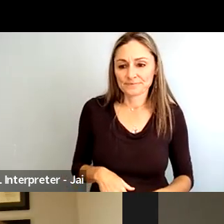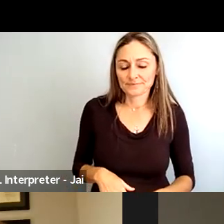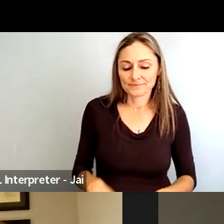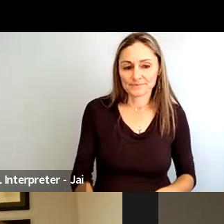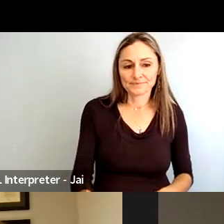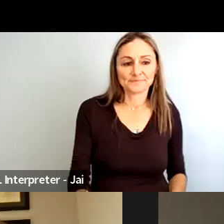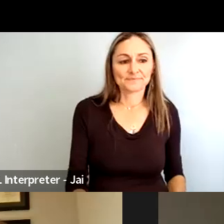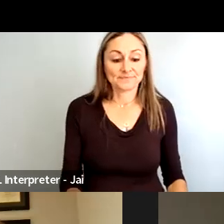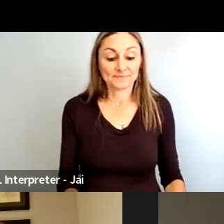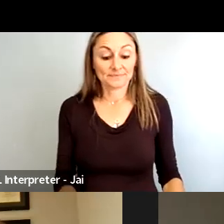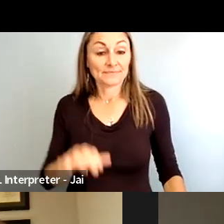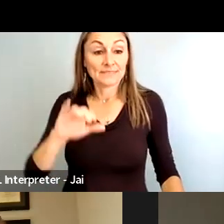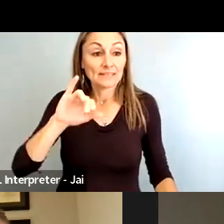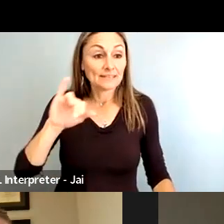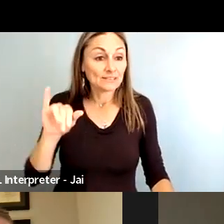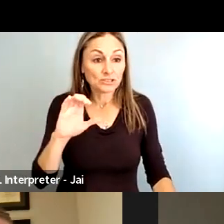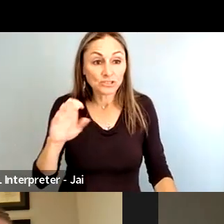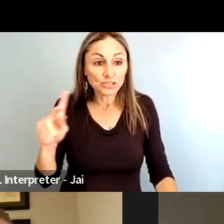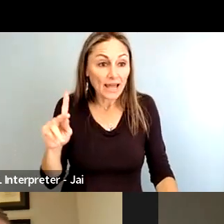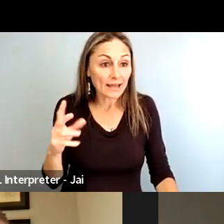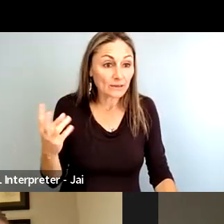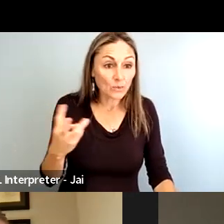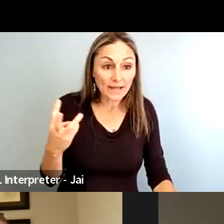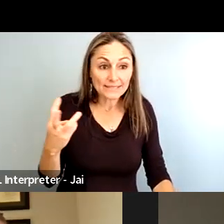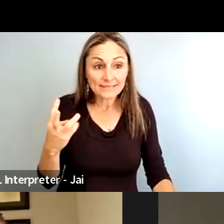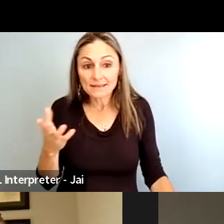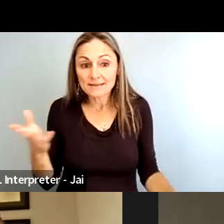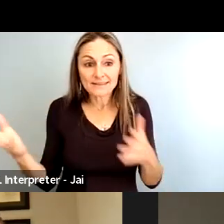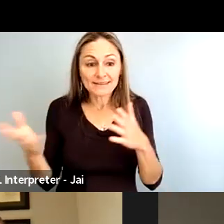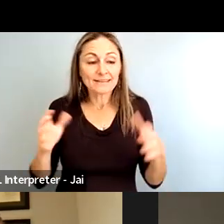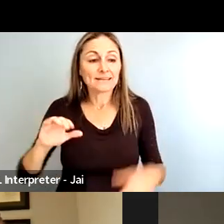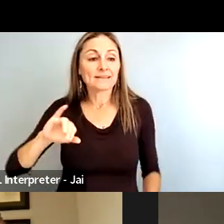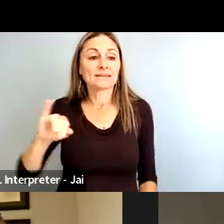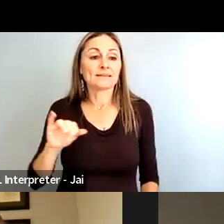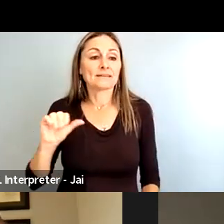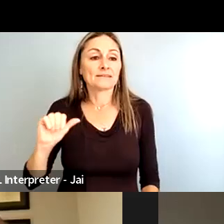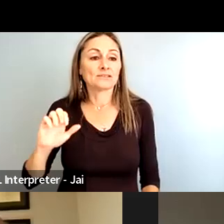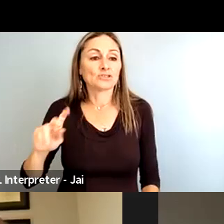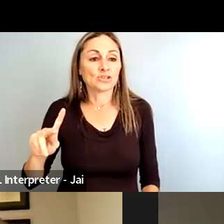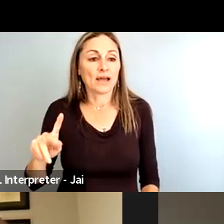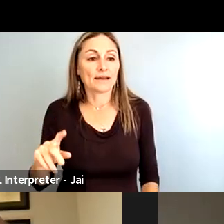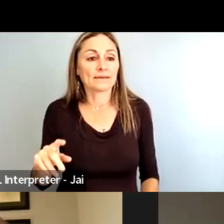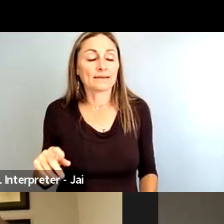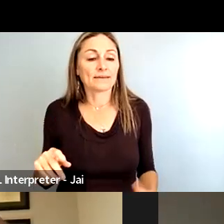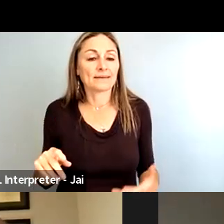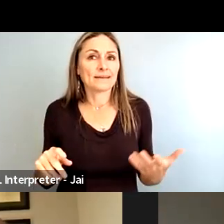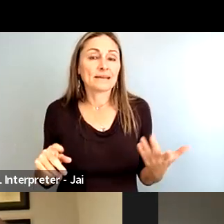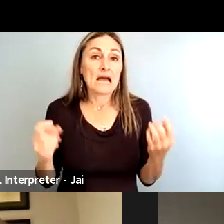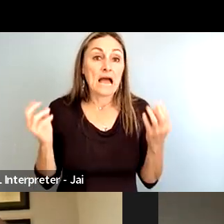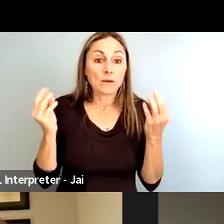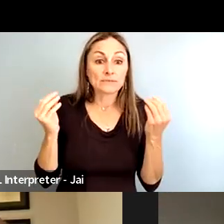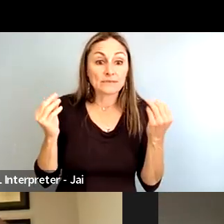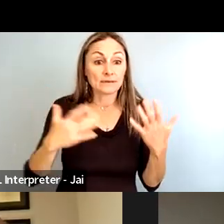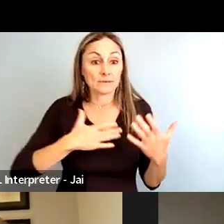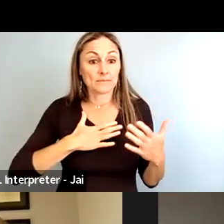Jack or Wednesday? So for me, I was thinking like at my